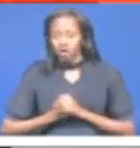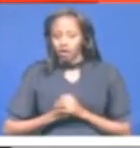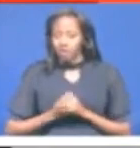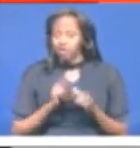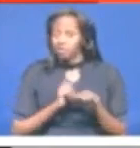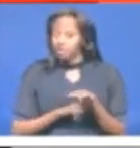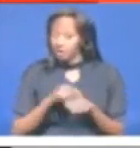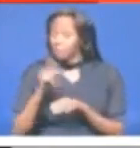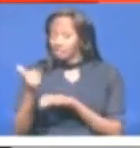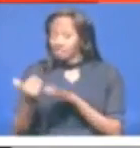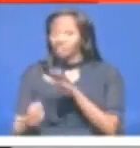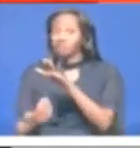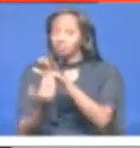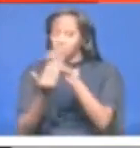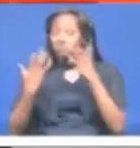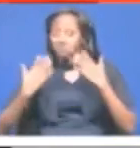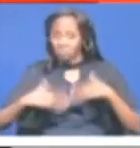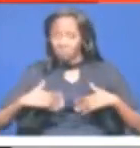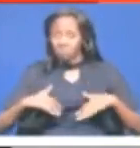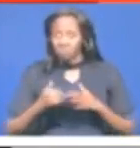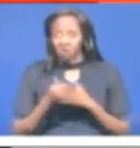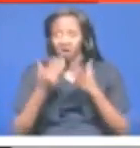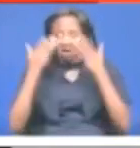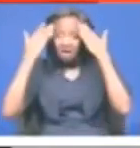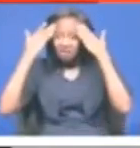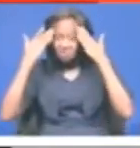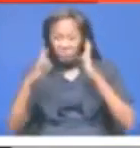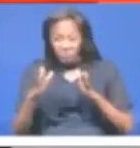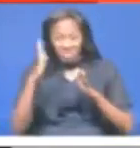people don't even know how to hold a spoon